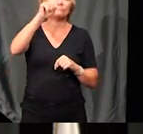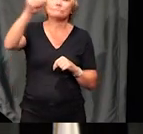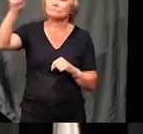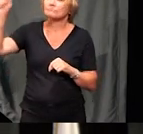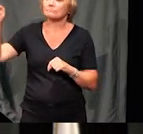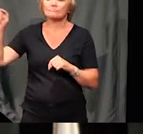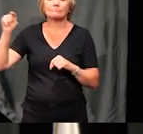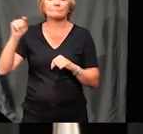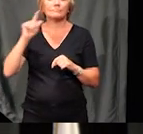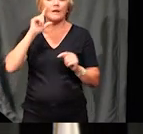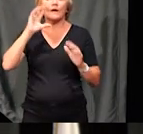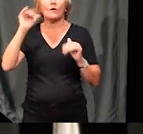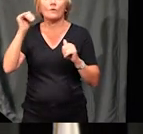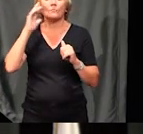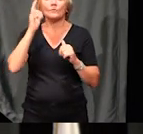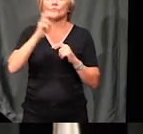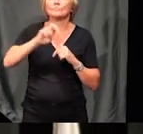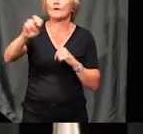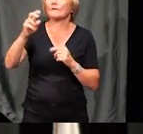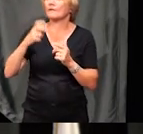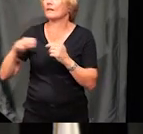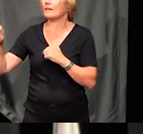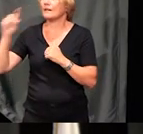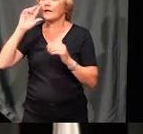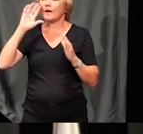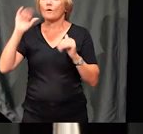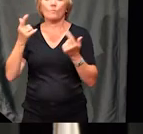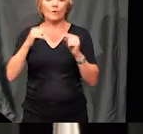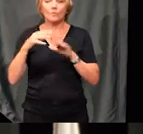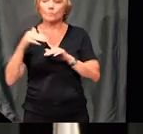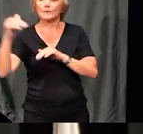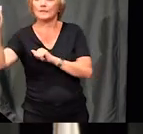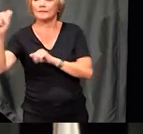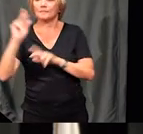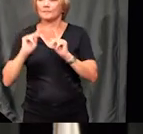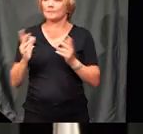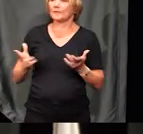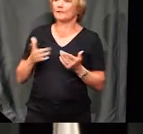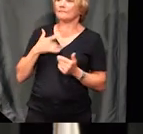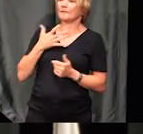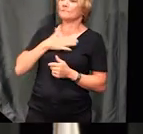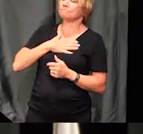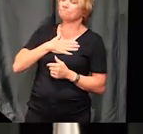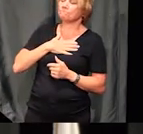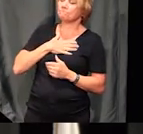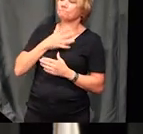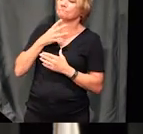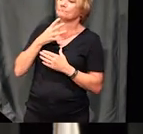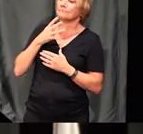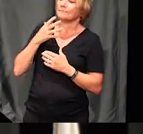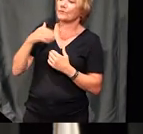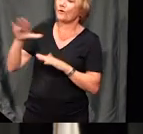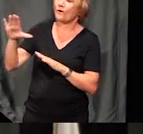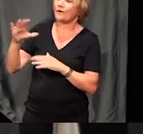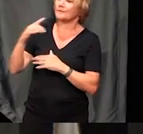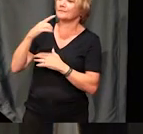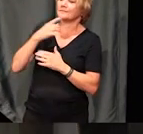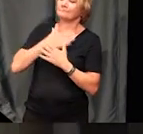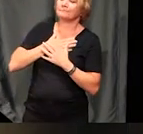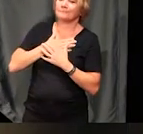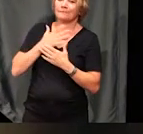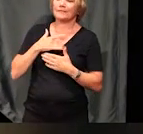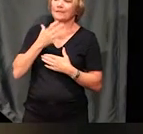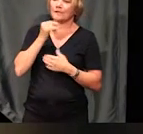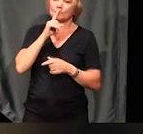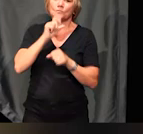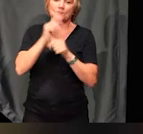you are someone whose absence is felt and whose presence is genuinely celebrated.